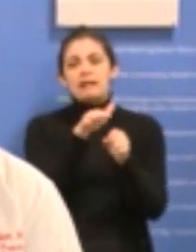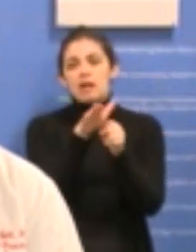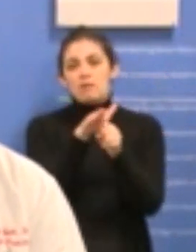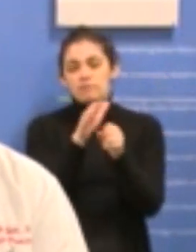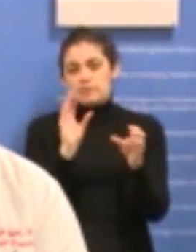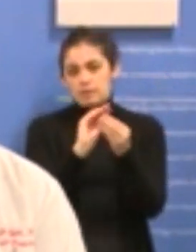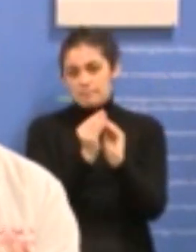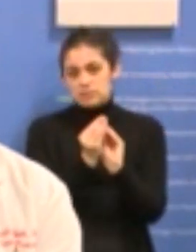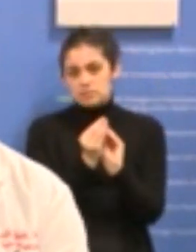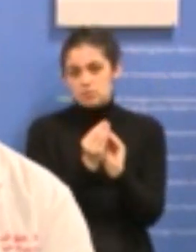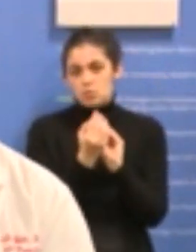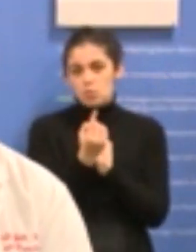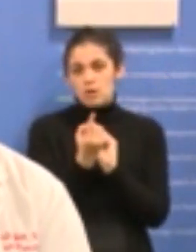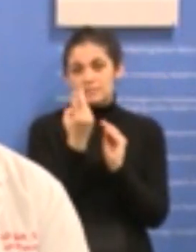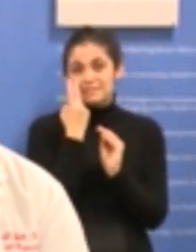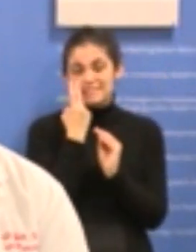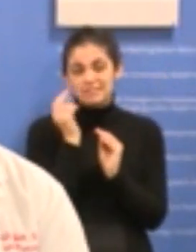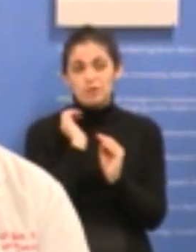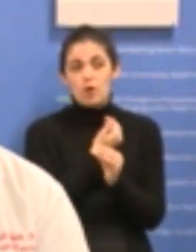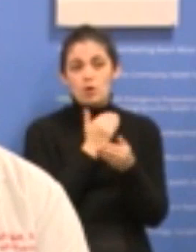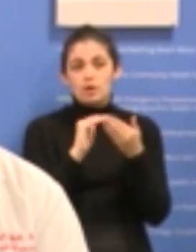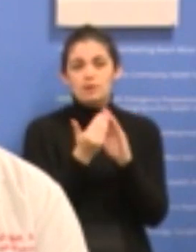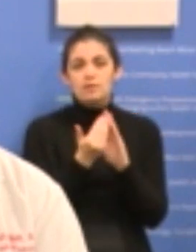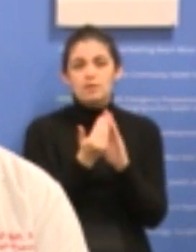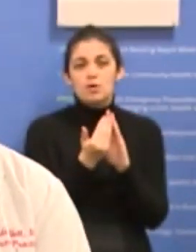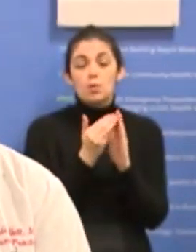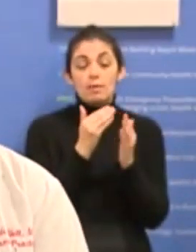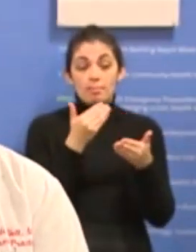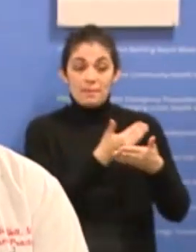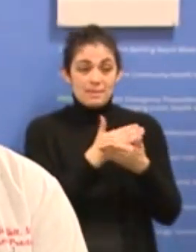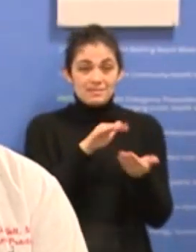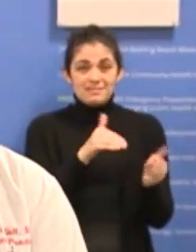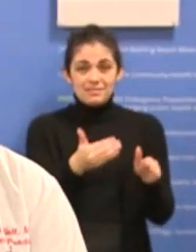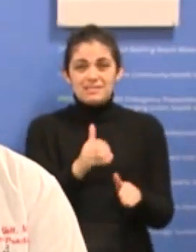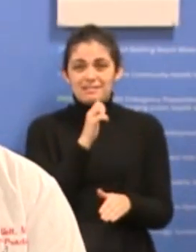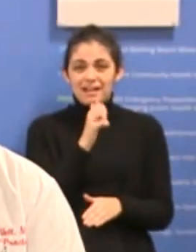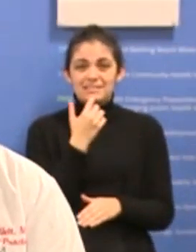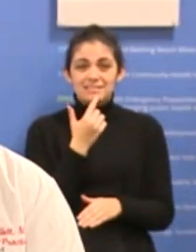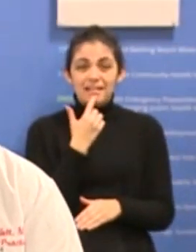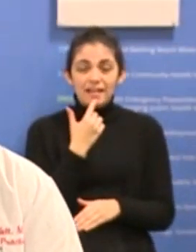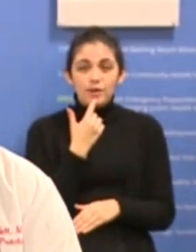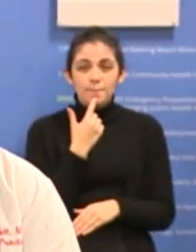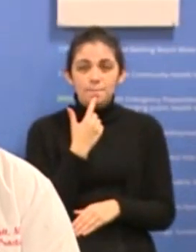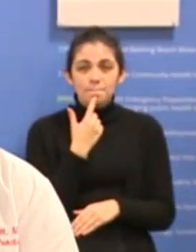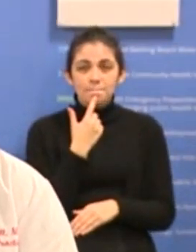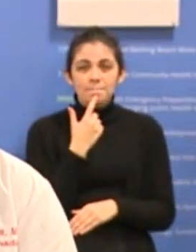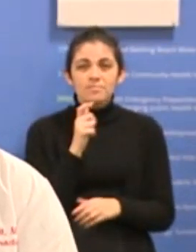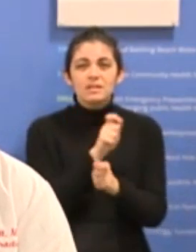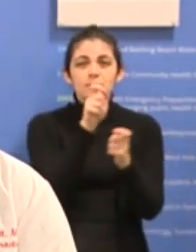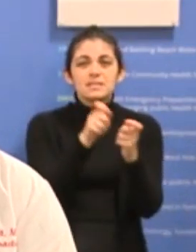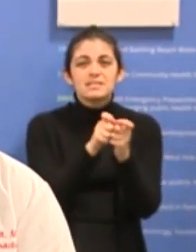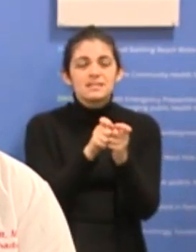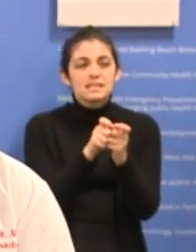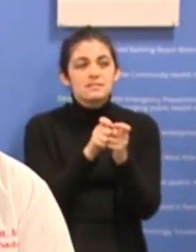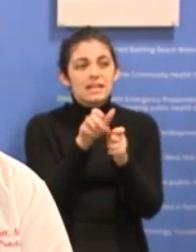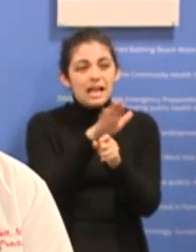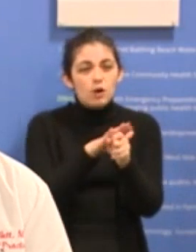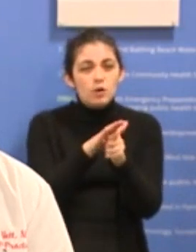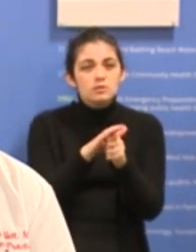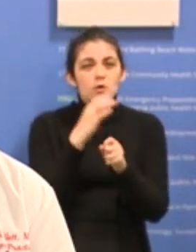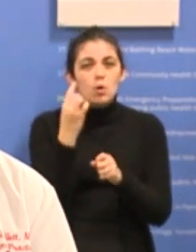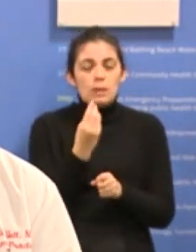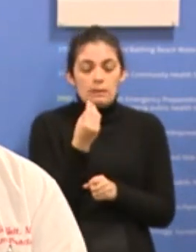cases. So one way you might have seen this in our communities around infant mortality. We will not release data on specific municipalities when we